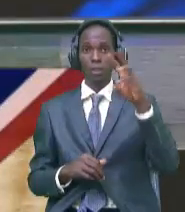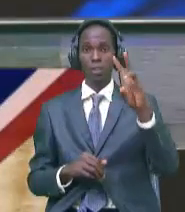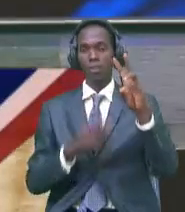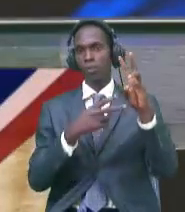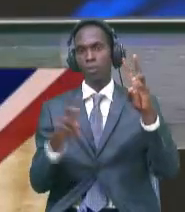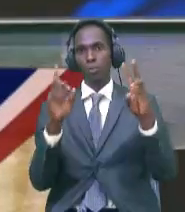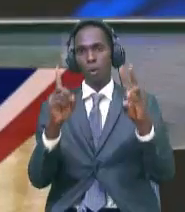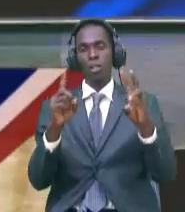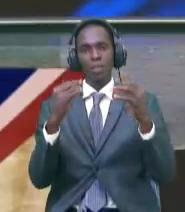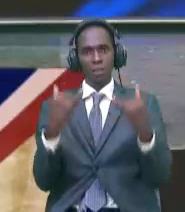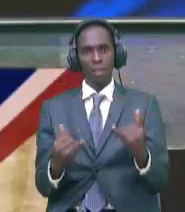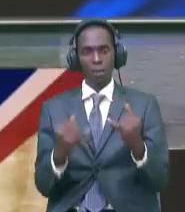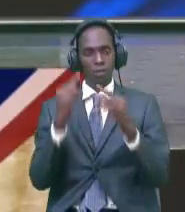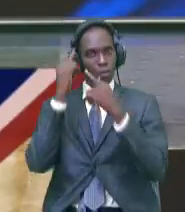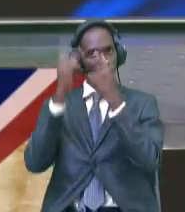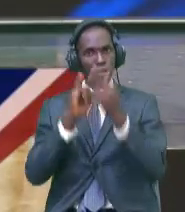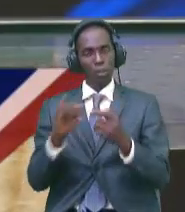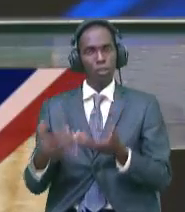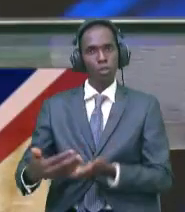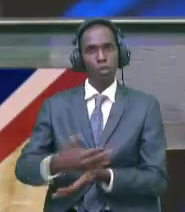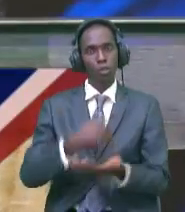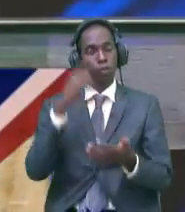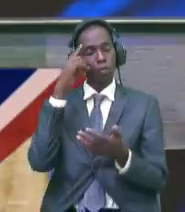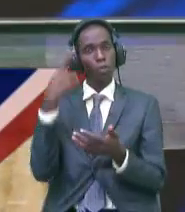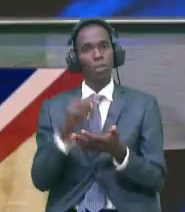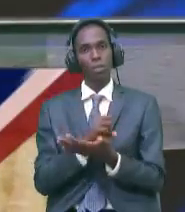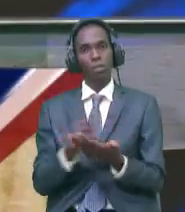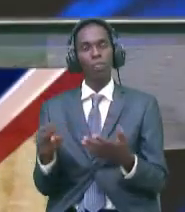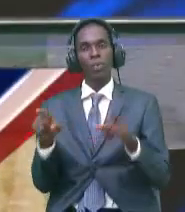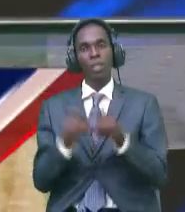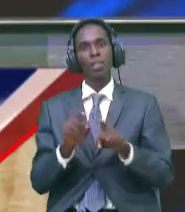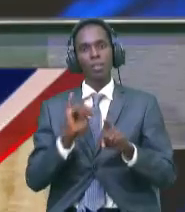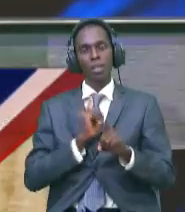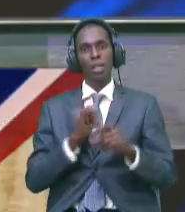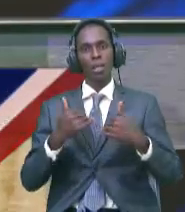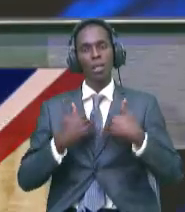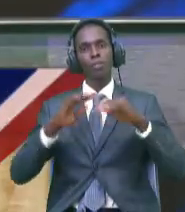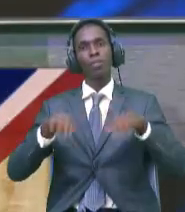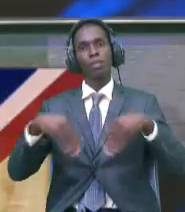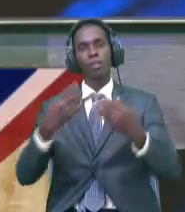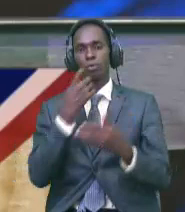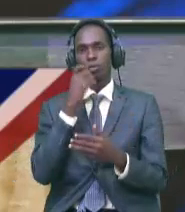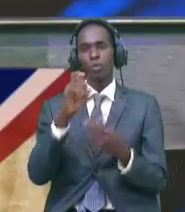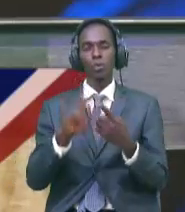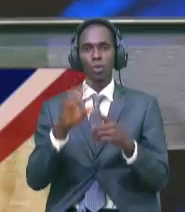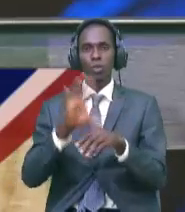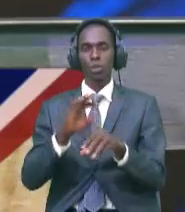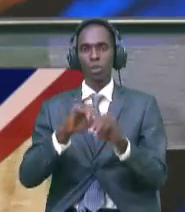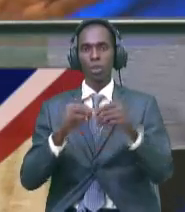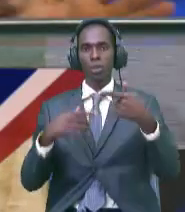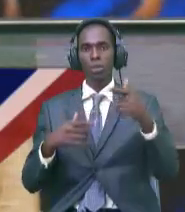the saints, as I have given order to the churches of Galatia, even so